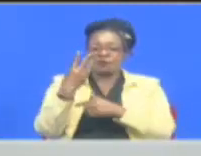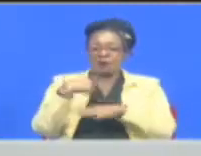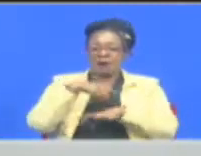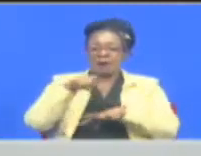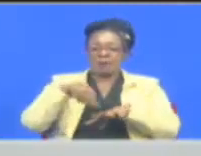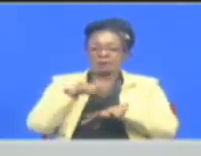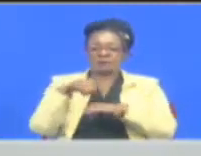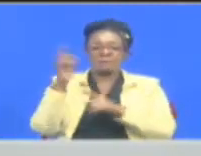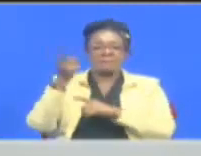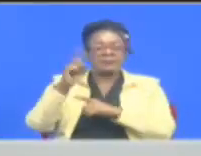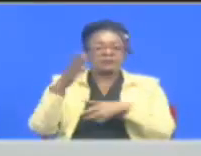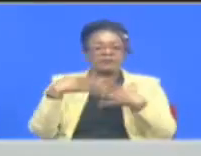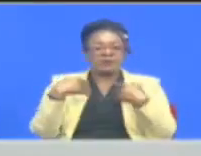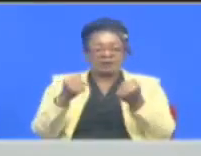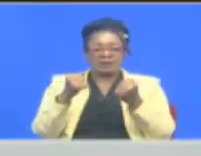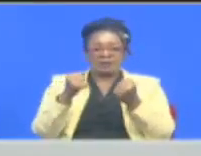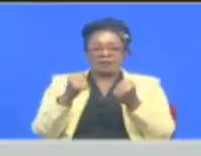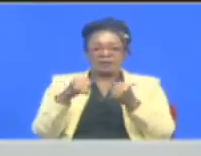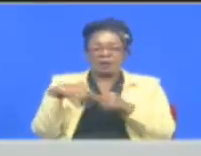of Health's records,